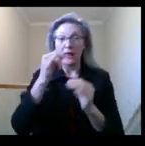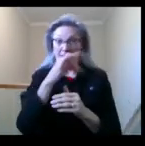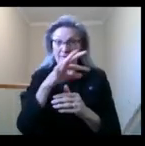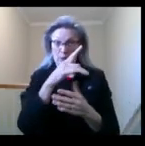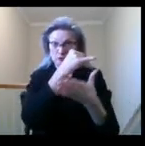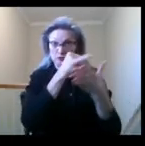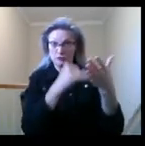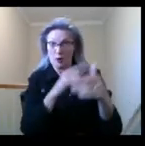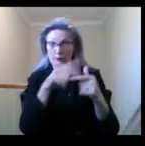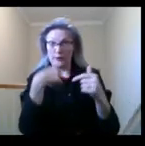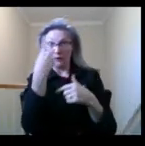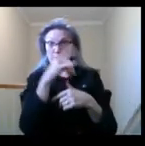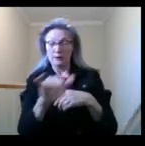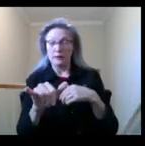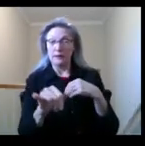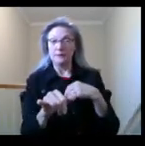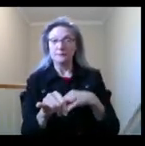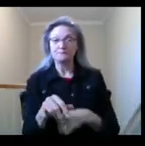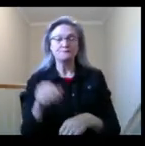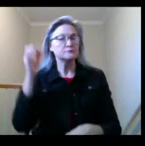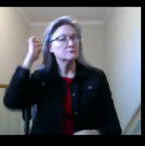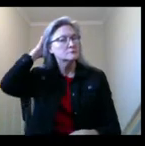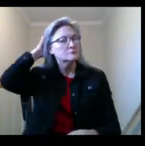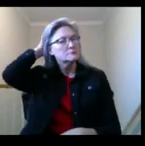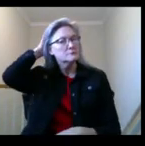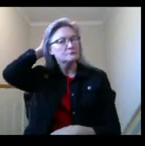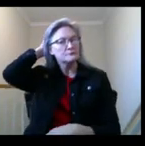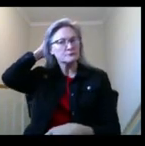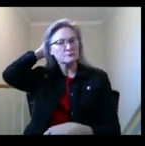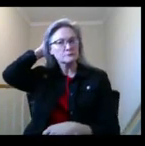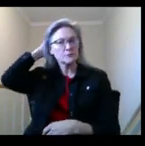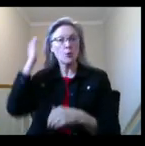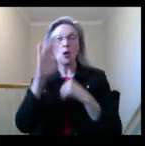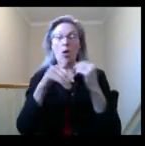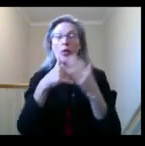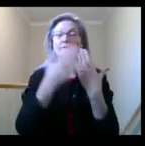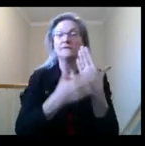out what these look like, what the faces look like,